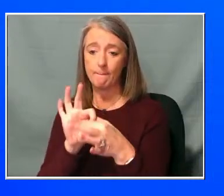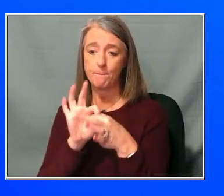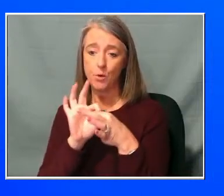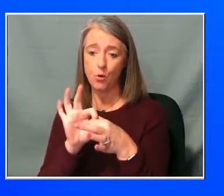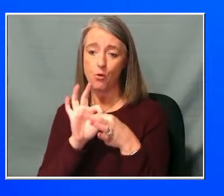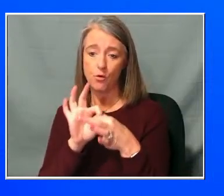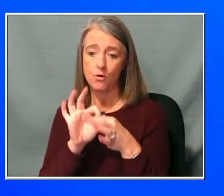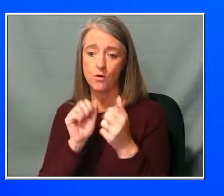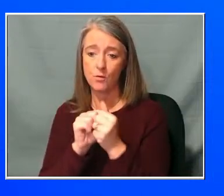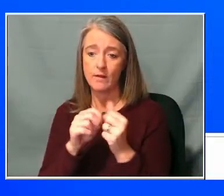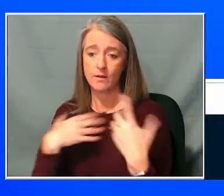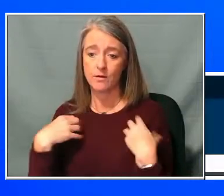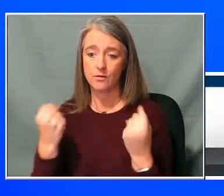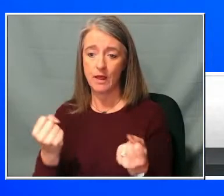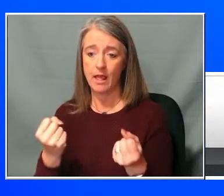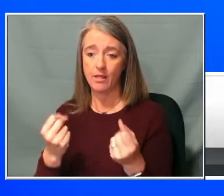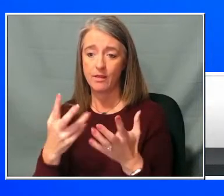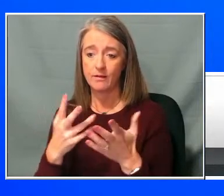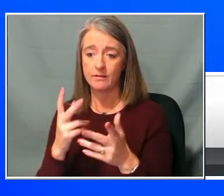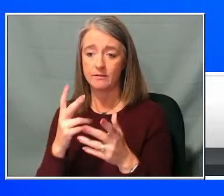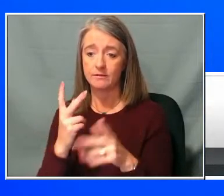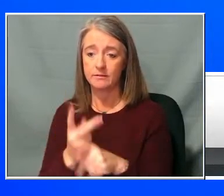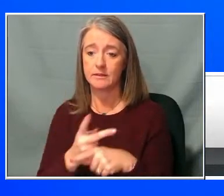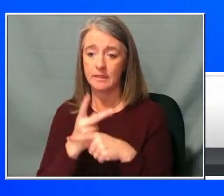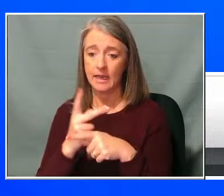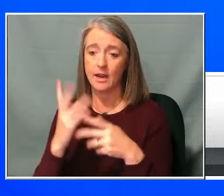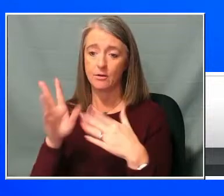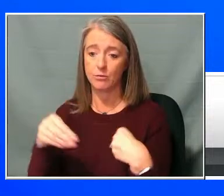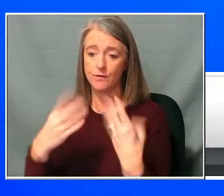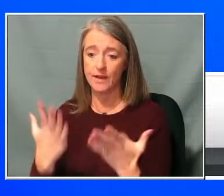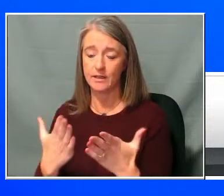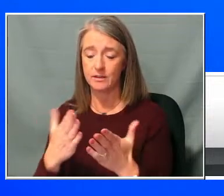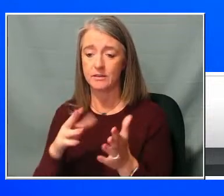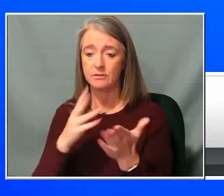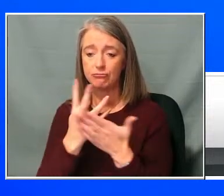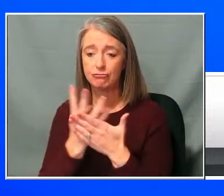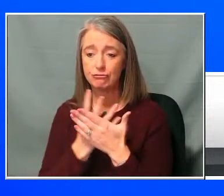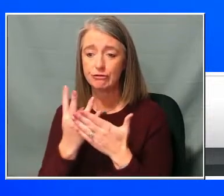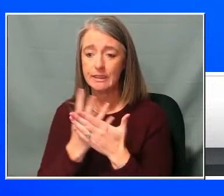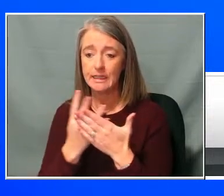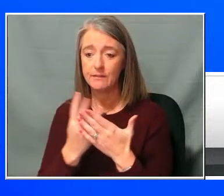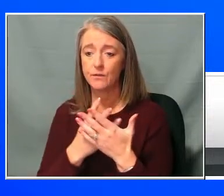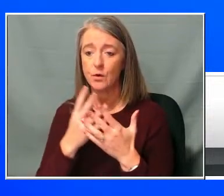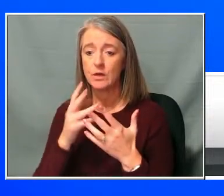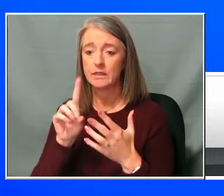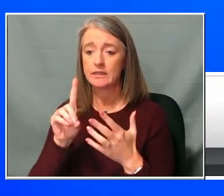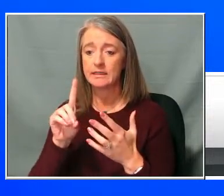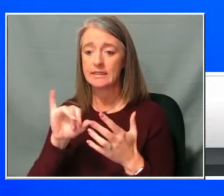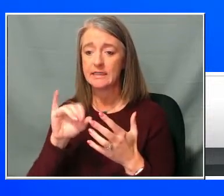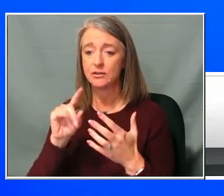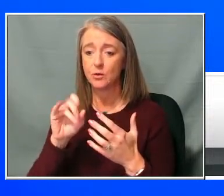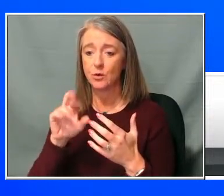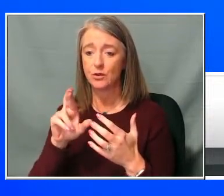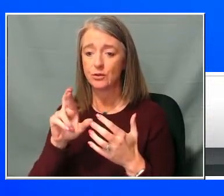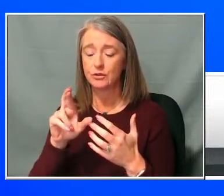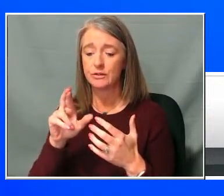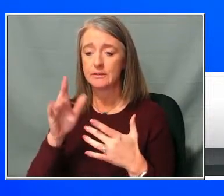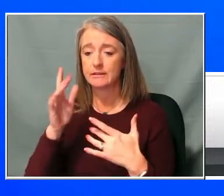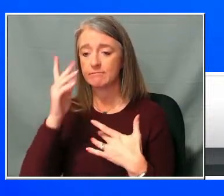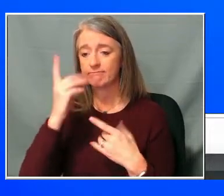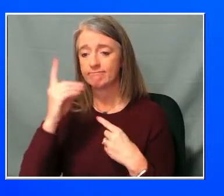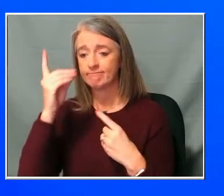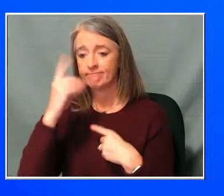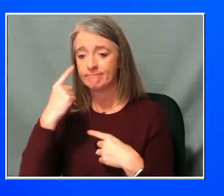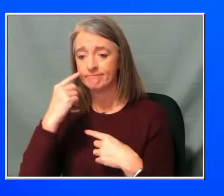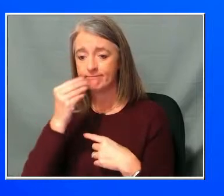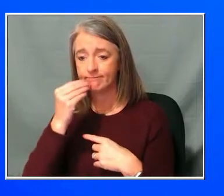relationship with your healthcare provider, because we certainly want to screen for any history of disordered eating. Again, we're looking for strategies that will